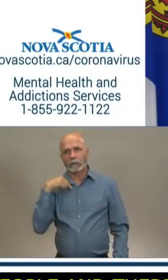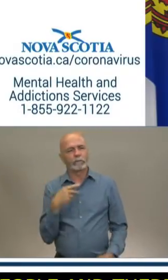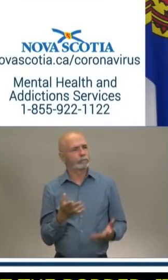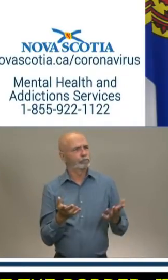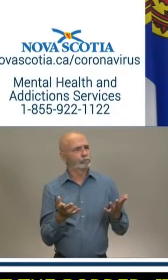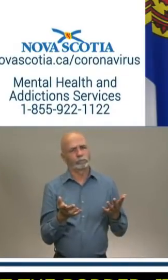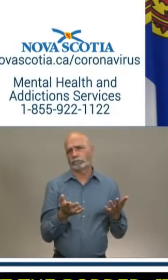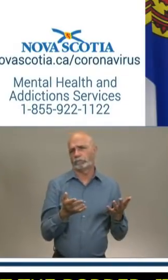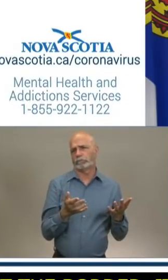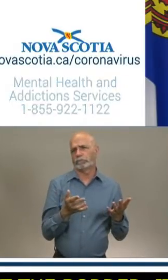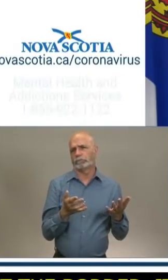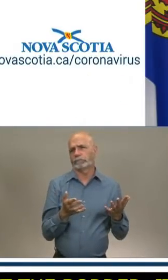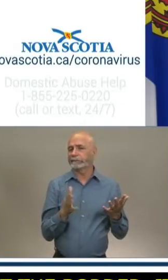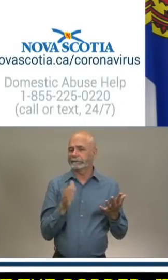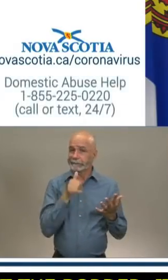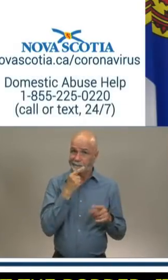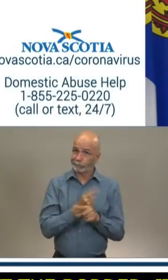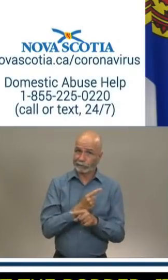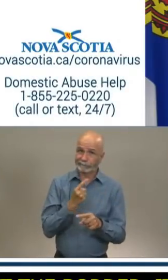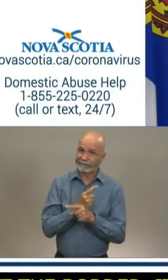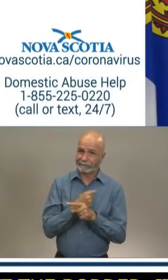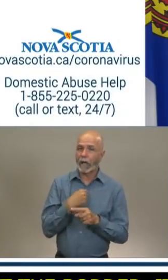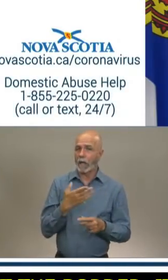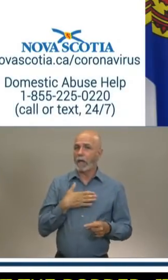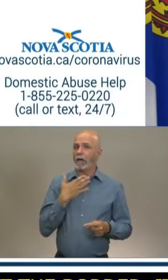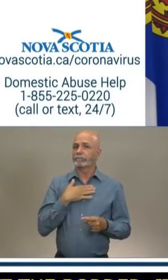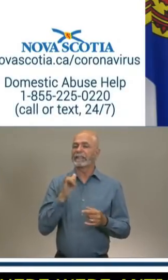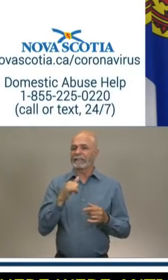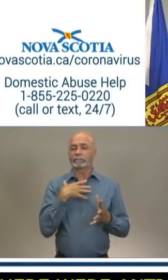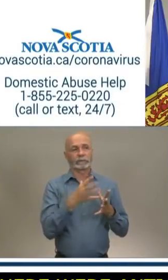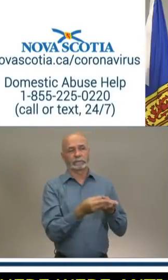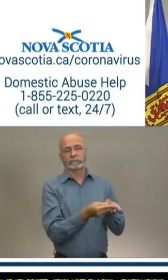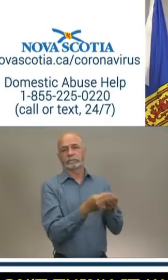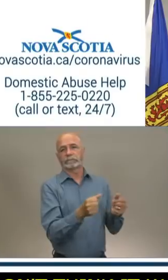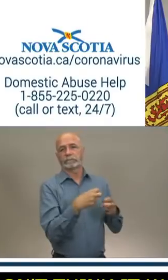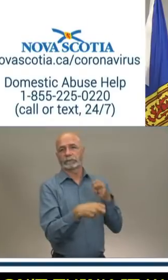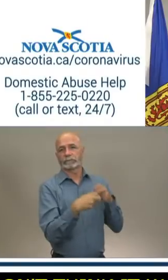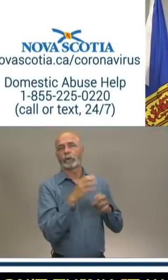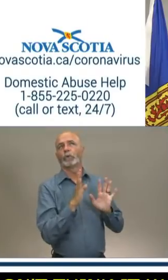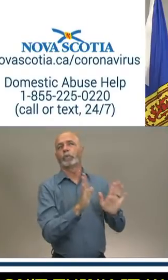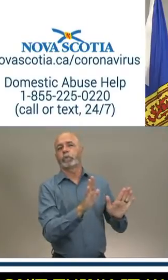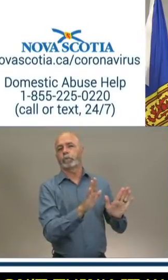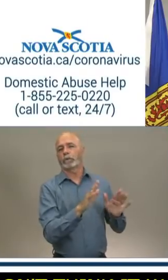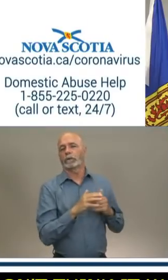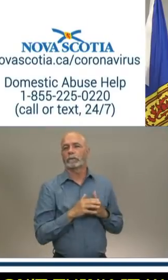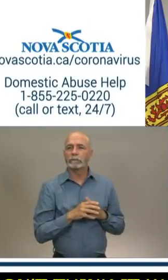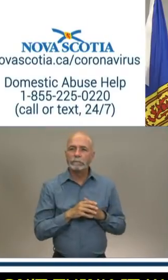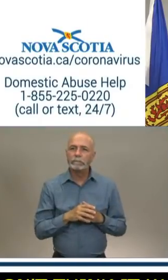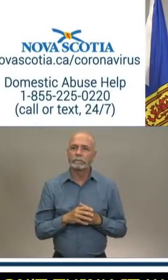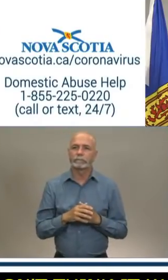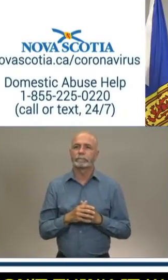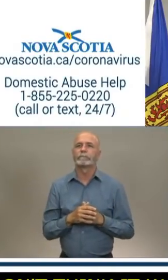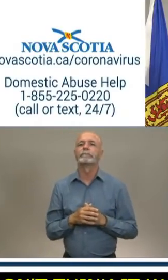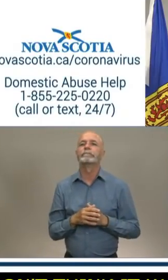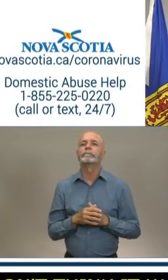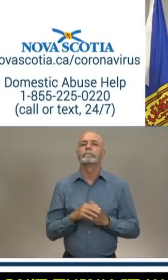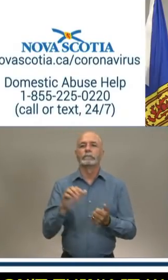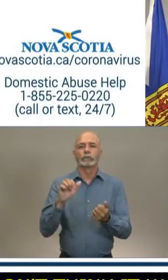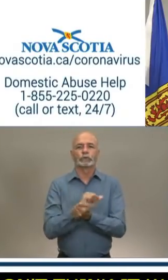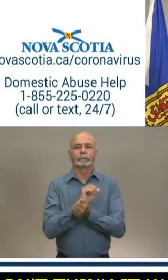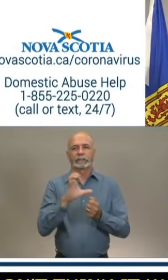I'm glad that it's peacefully resolved. Next, we'll go to Nusha Siafati from the Chronicle Herald. Go